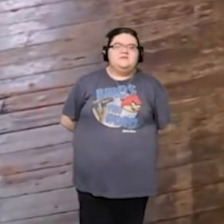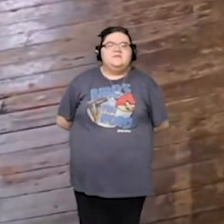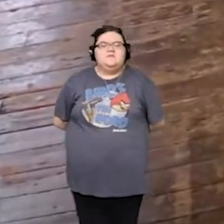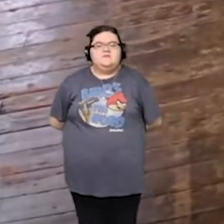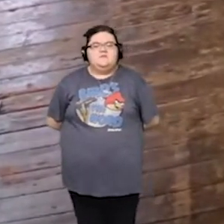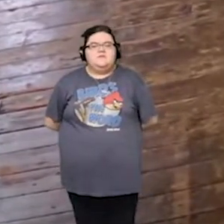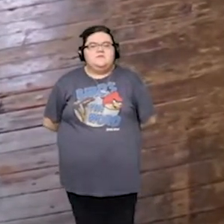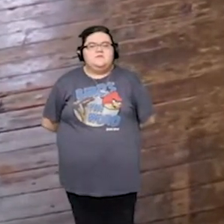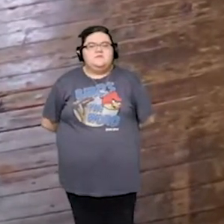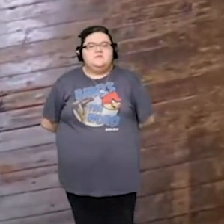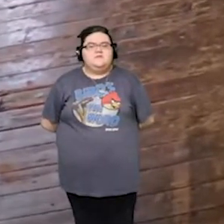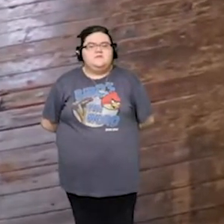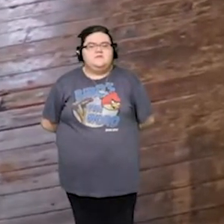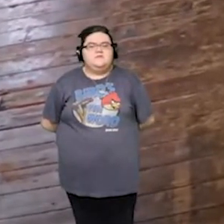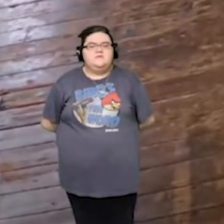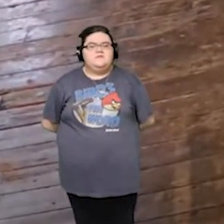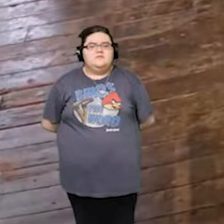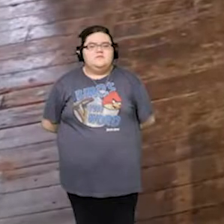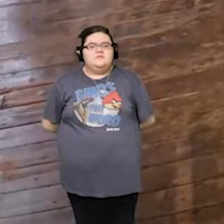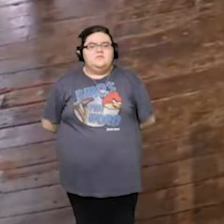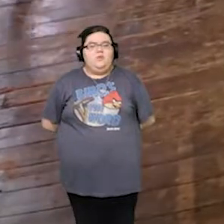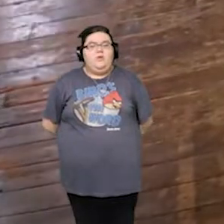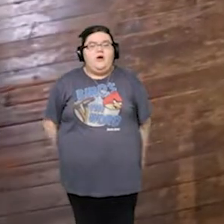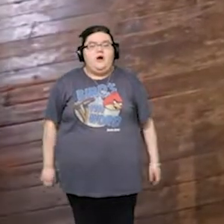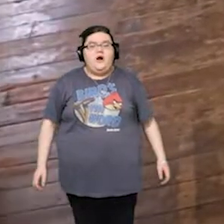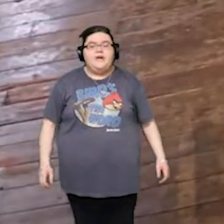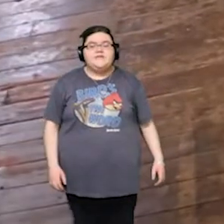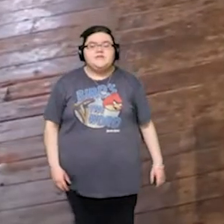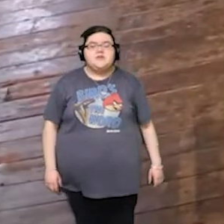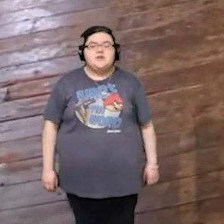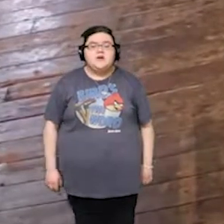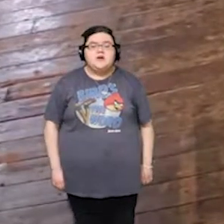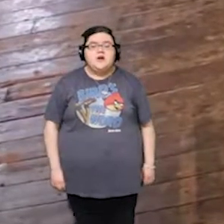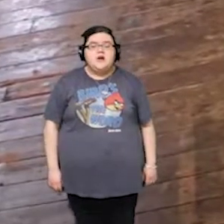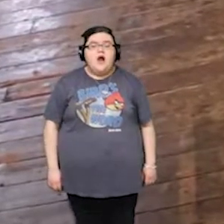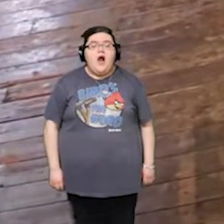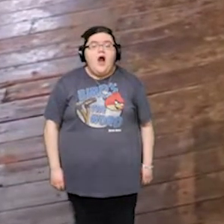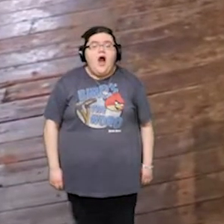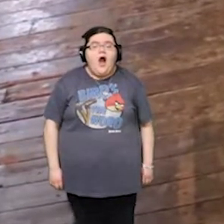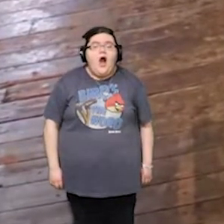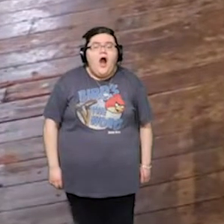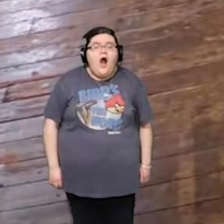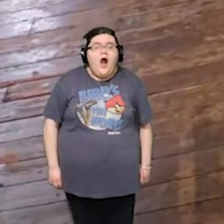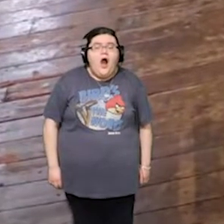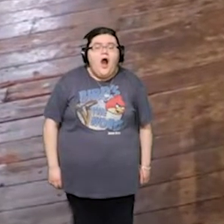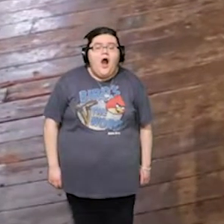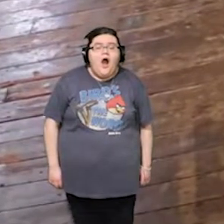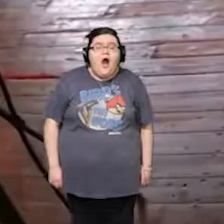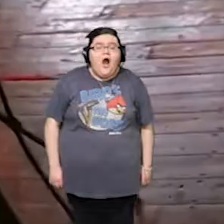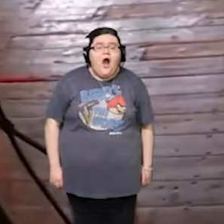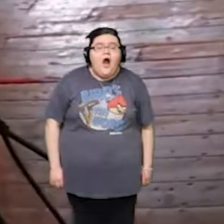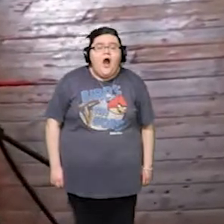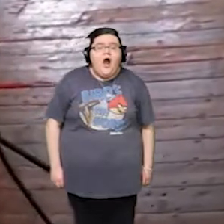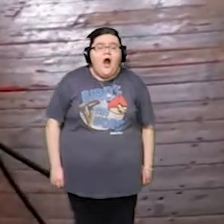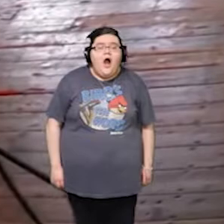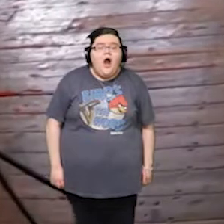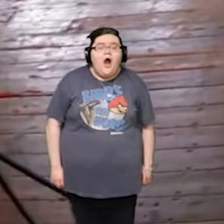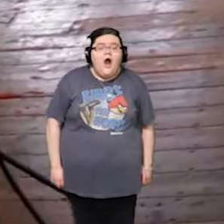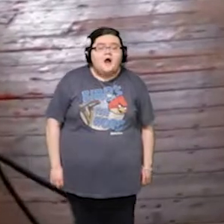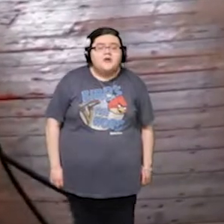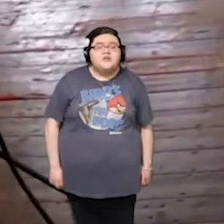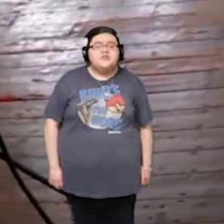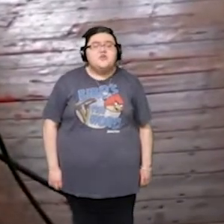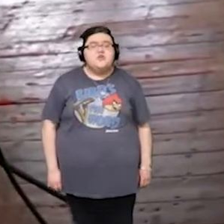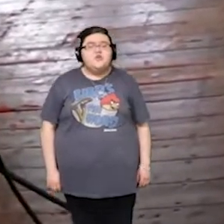really bright right now, right? And then I press this button, ND, what? Two stops, four stops, and we have six stops. So this is a feature that